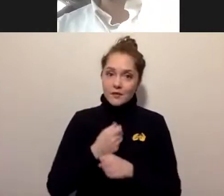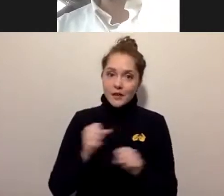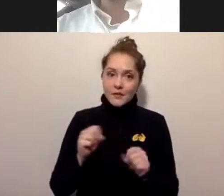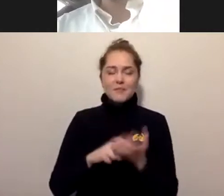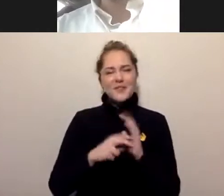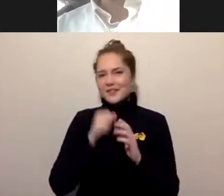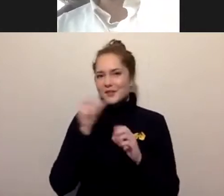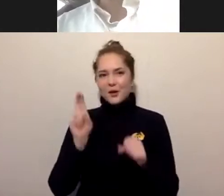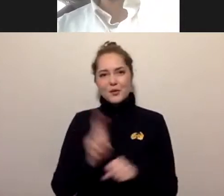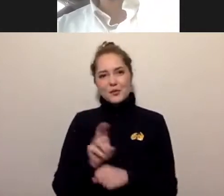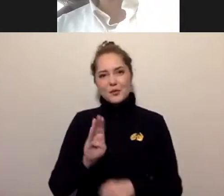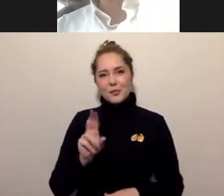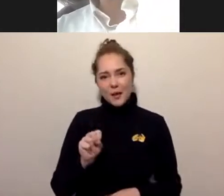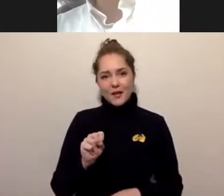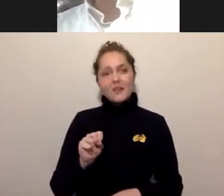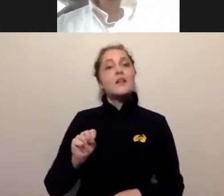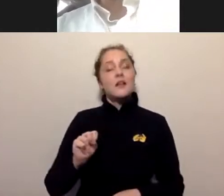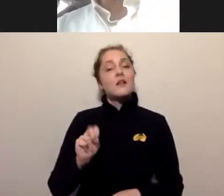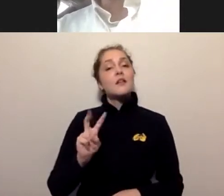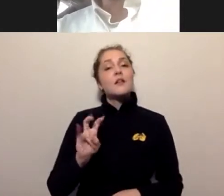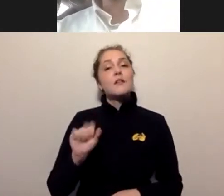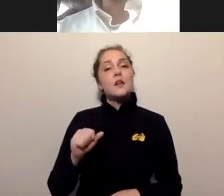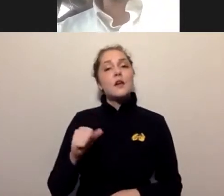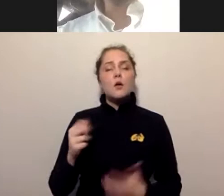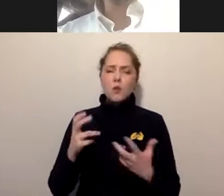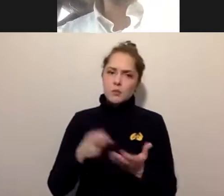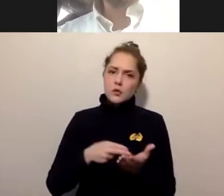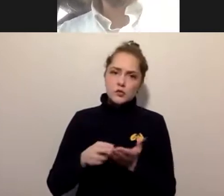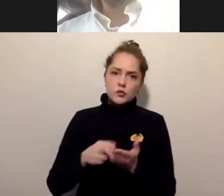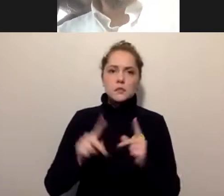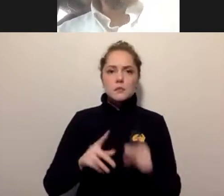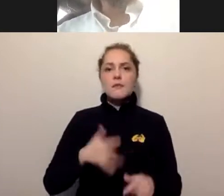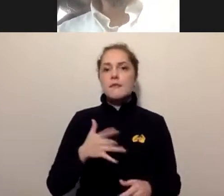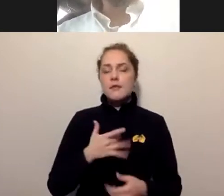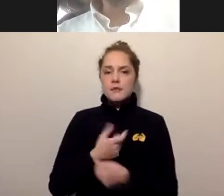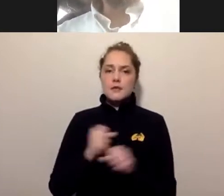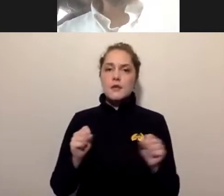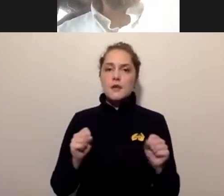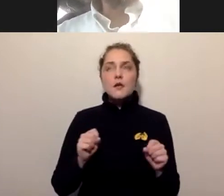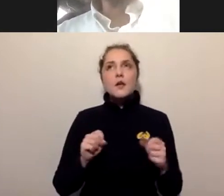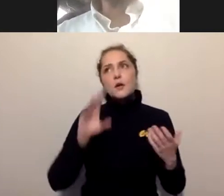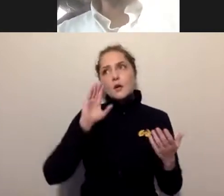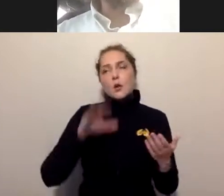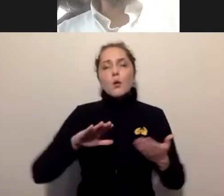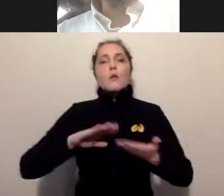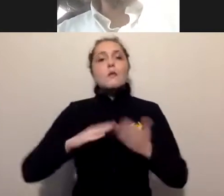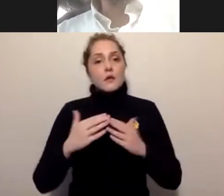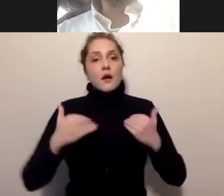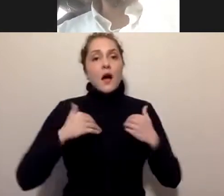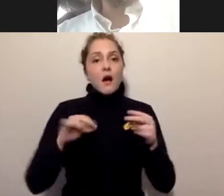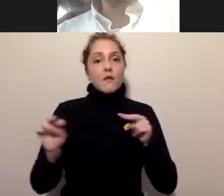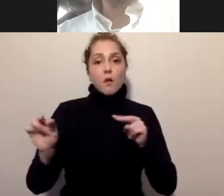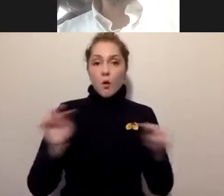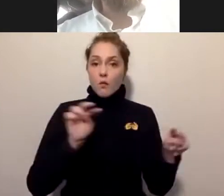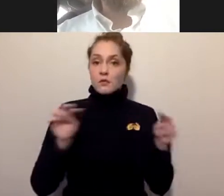And VIA always wants to make sure that people feel safe. The city does have oversight authority.